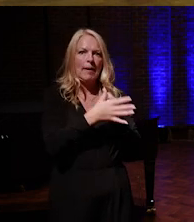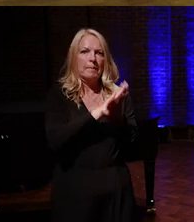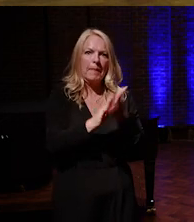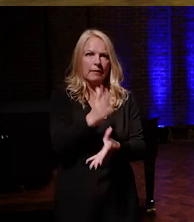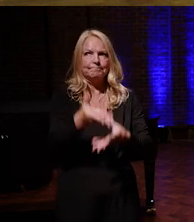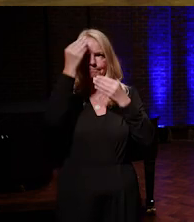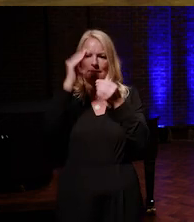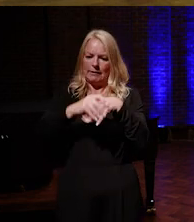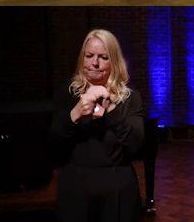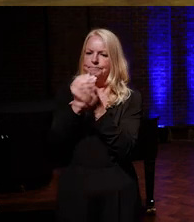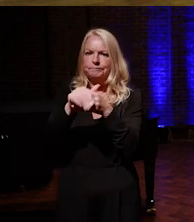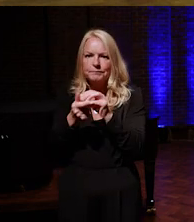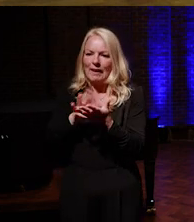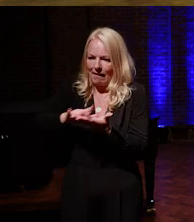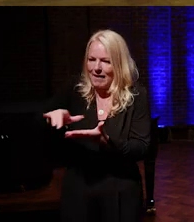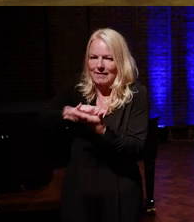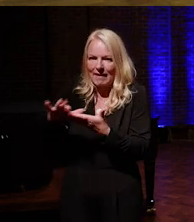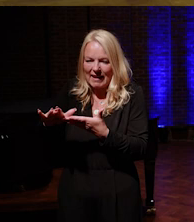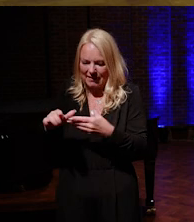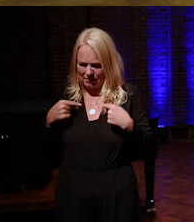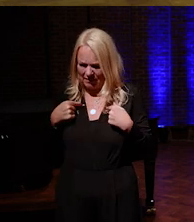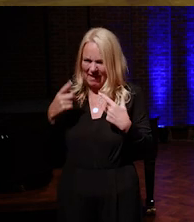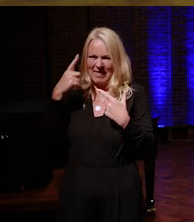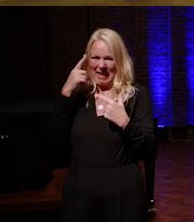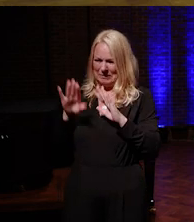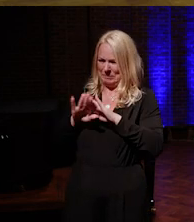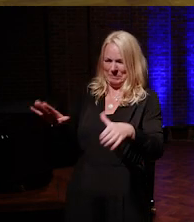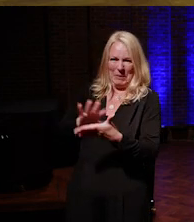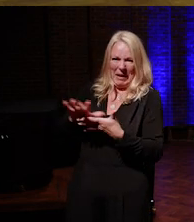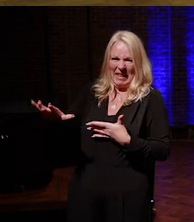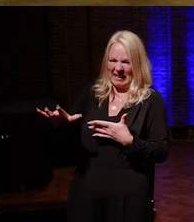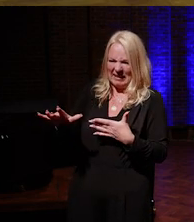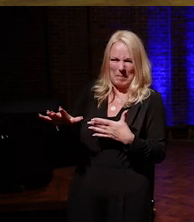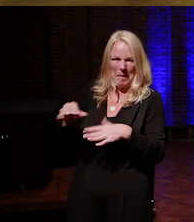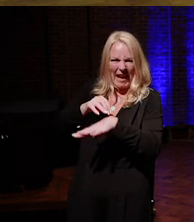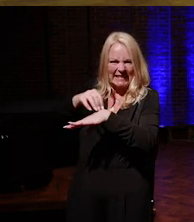And as a result, we're so detached from anything that could be considered unclean, such as insects.